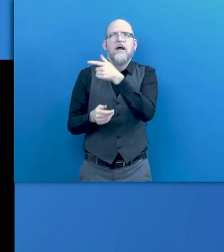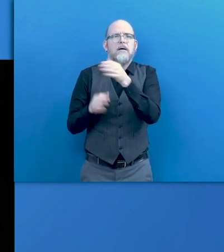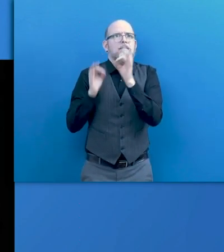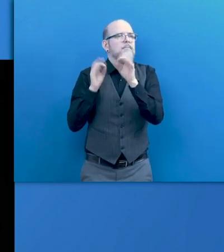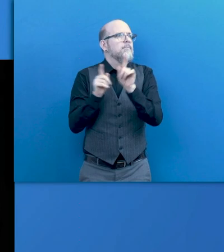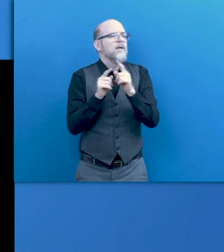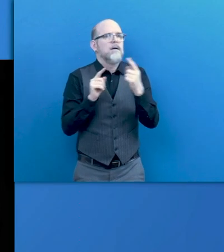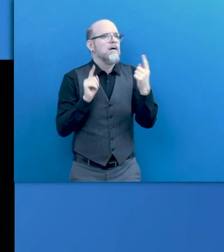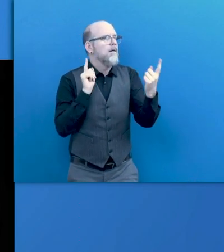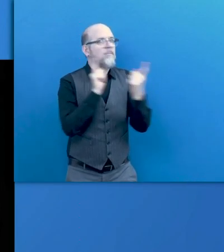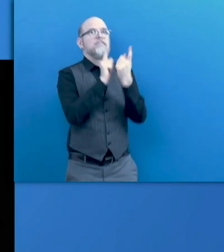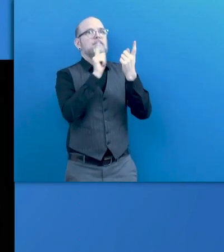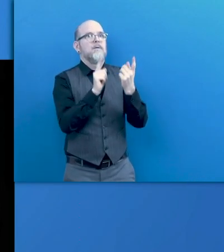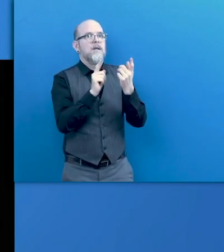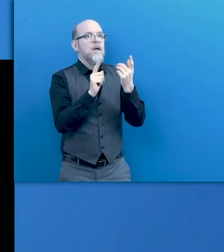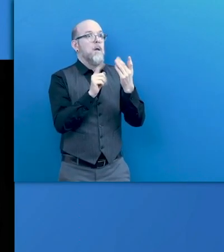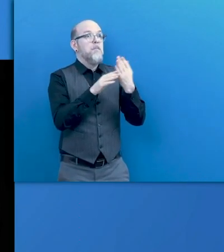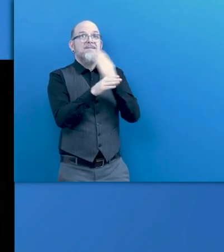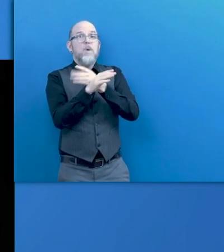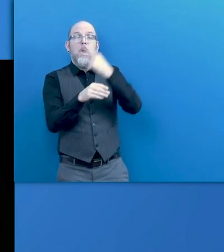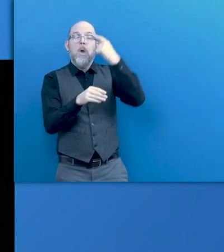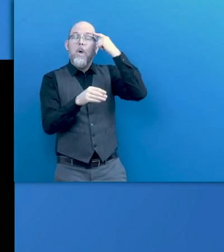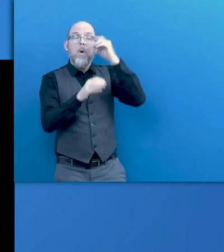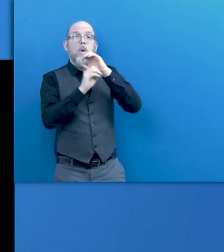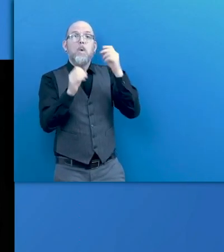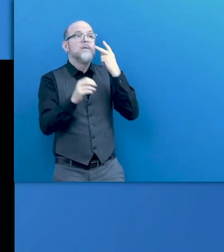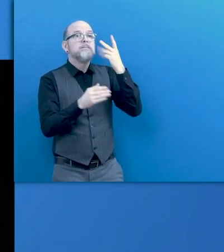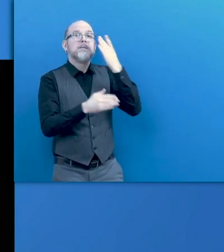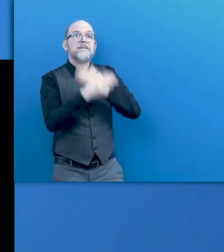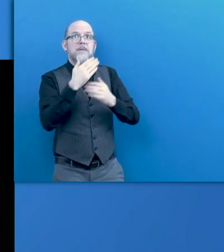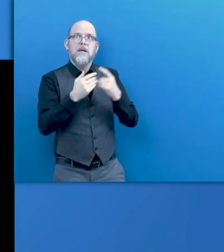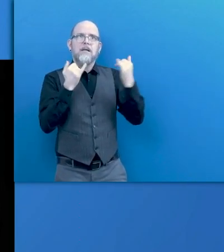lack of knowledge, and also of points of contact.